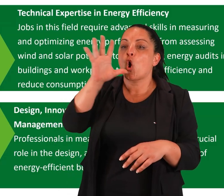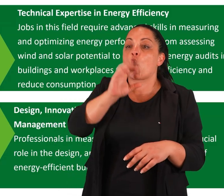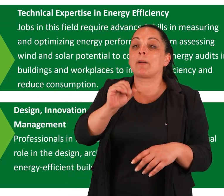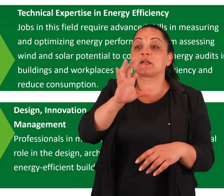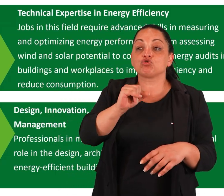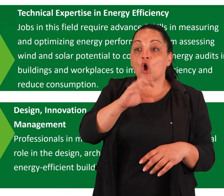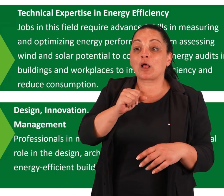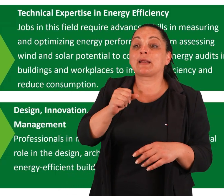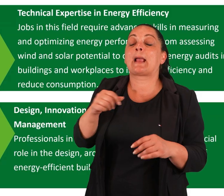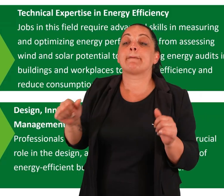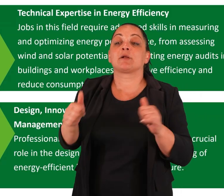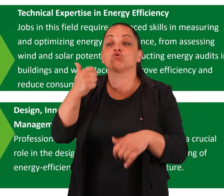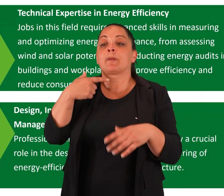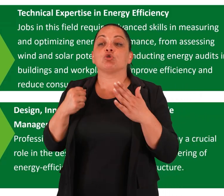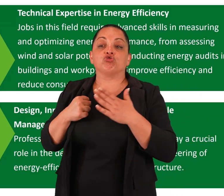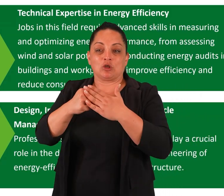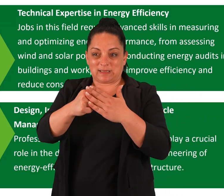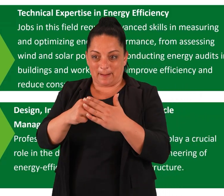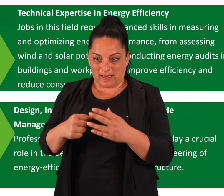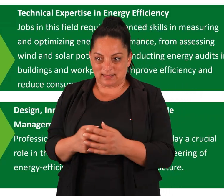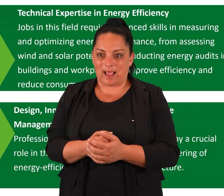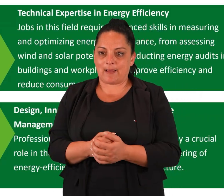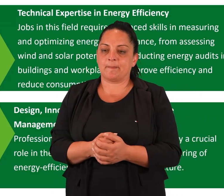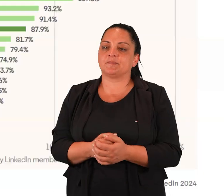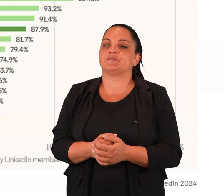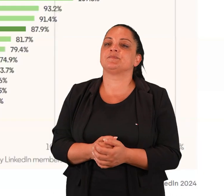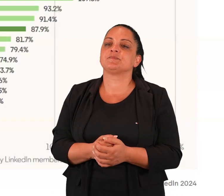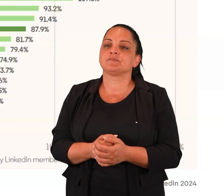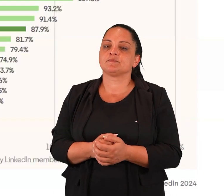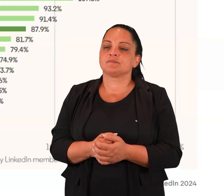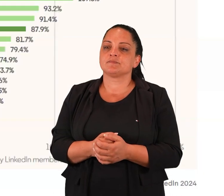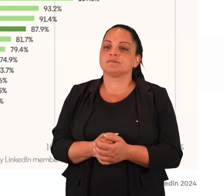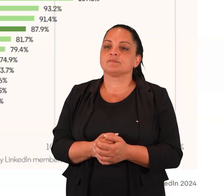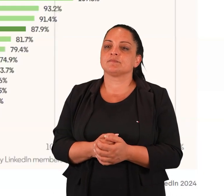of sustainability principles.